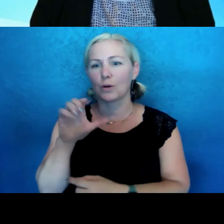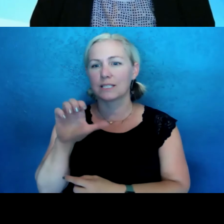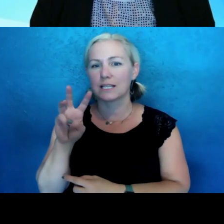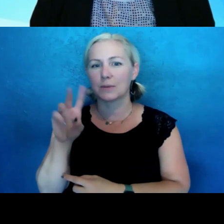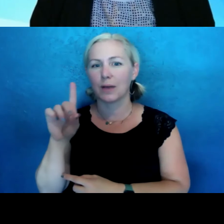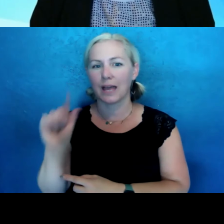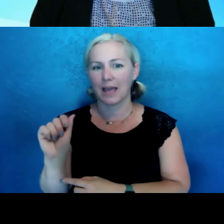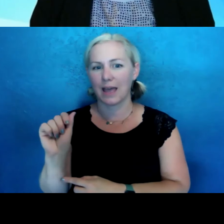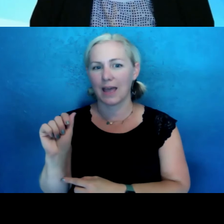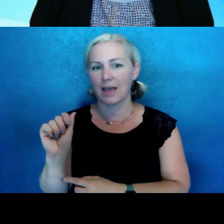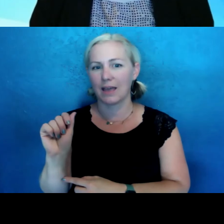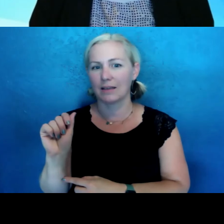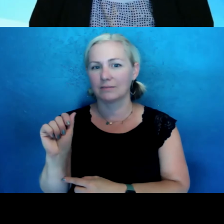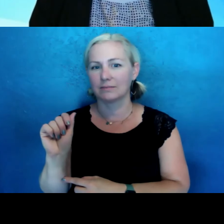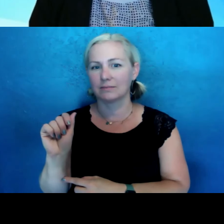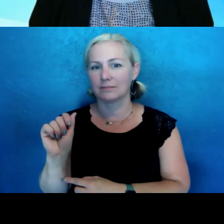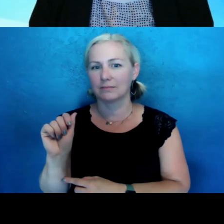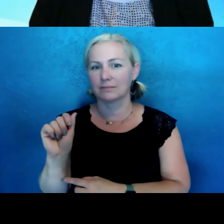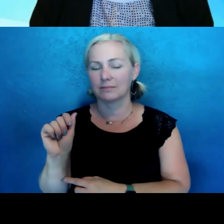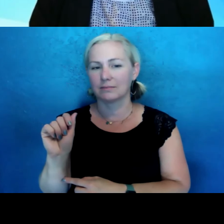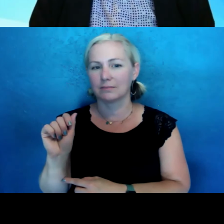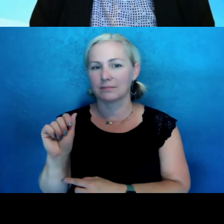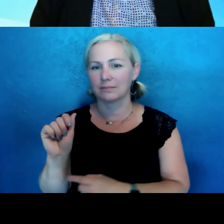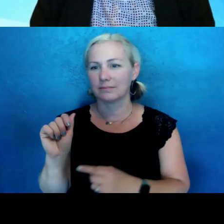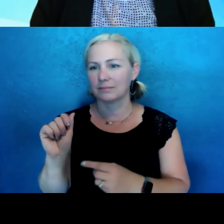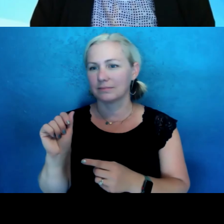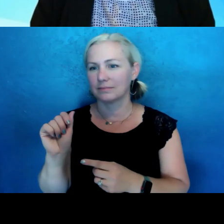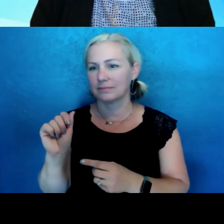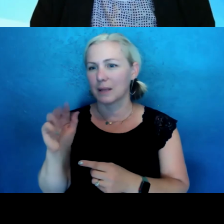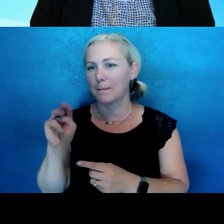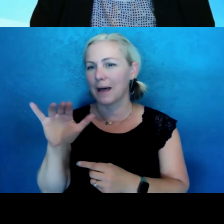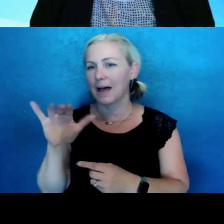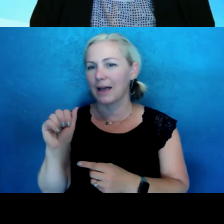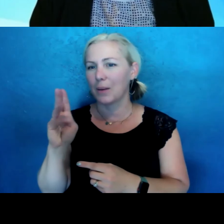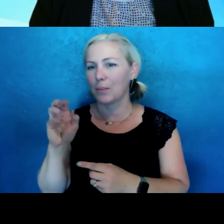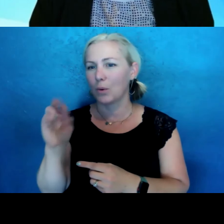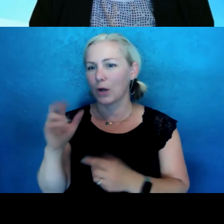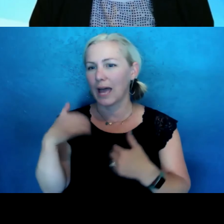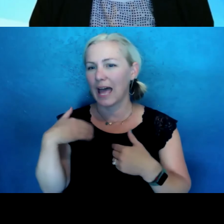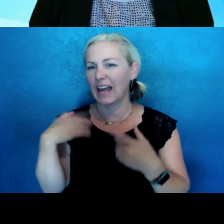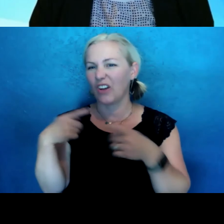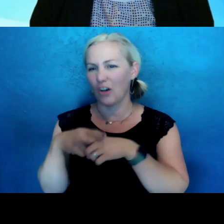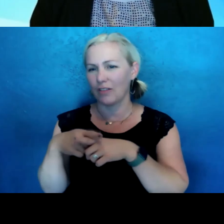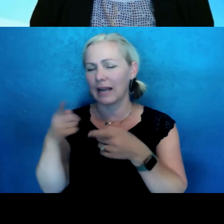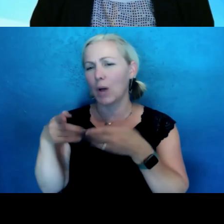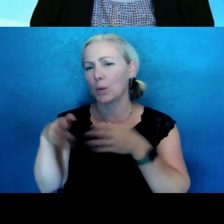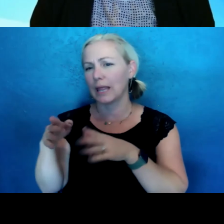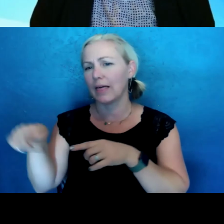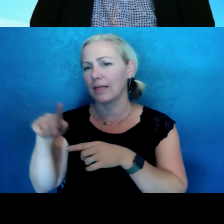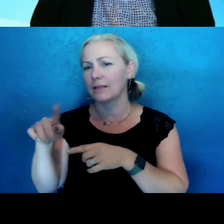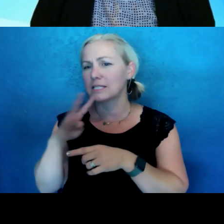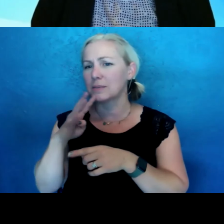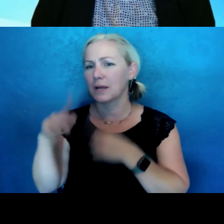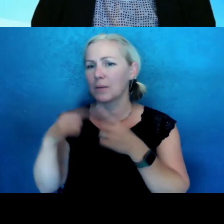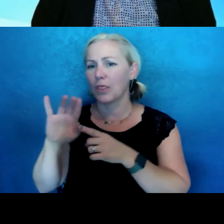from CWDA. Diana Boyer had a conflict and could not join us. So I will let CWDA speak on their own voice about their proposals.